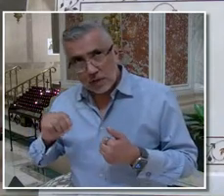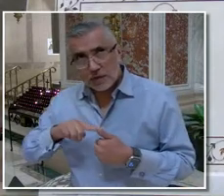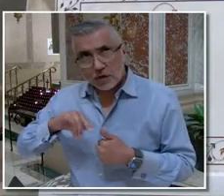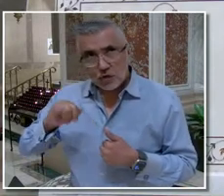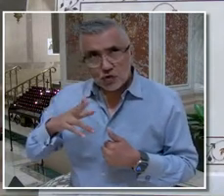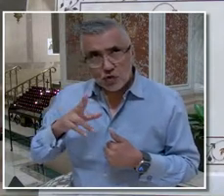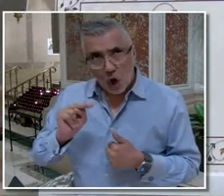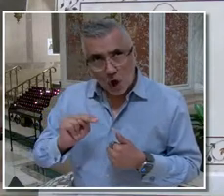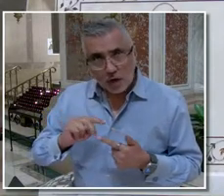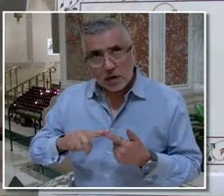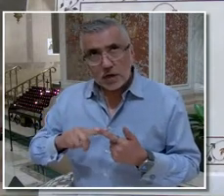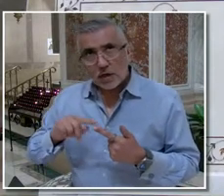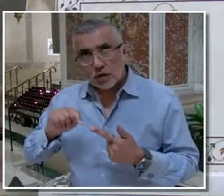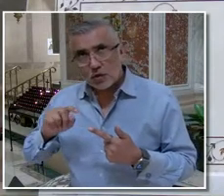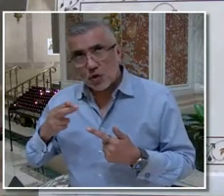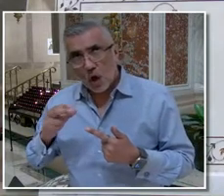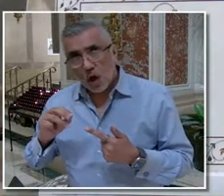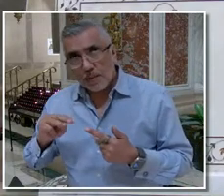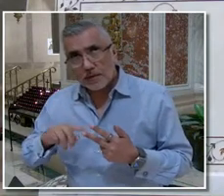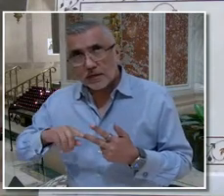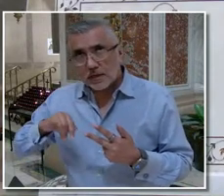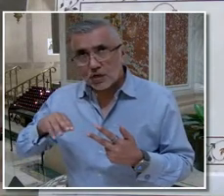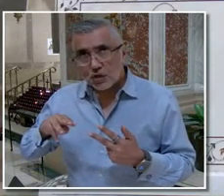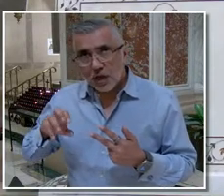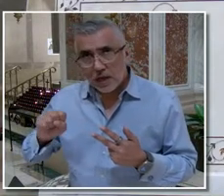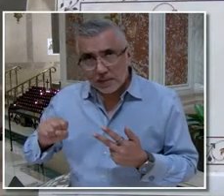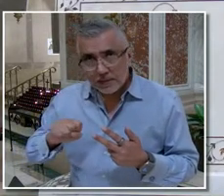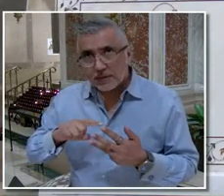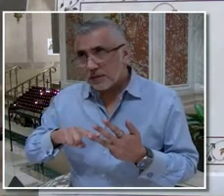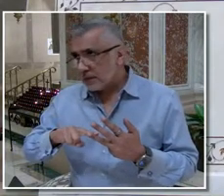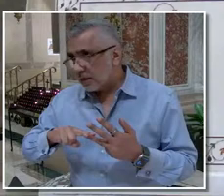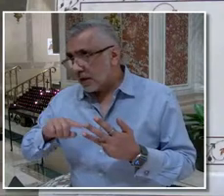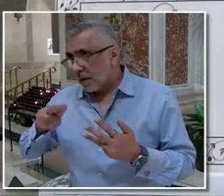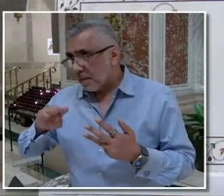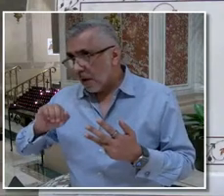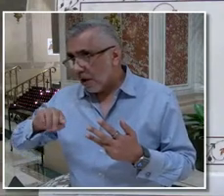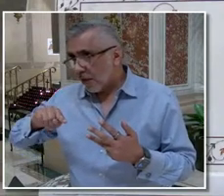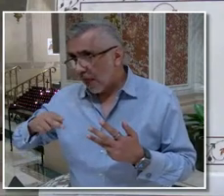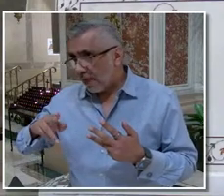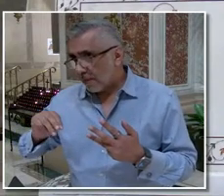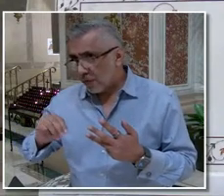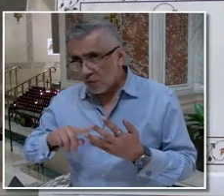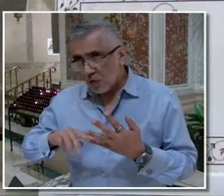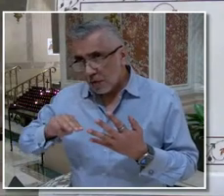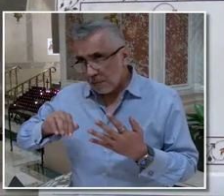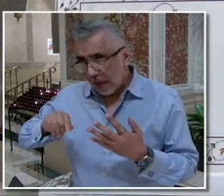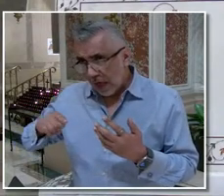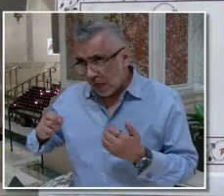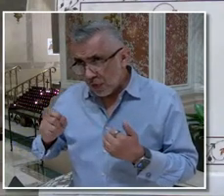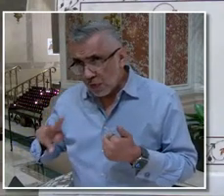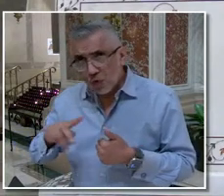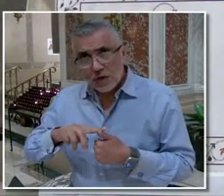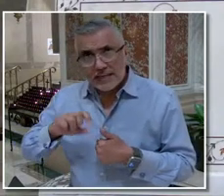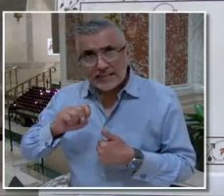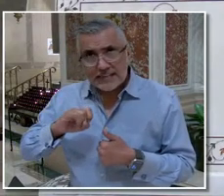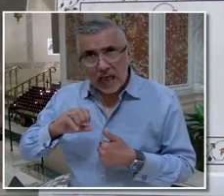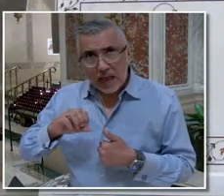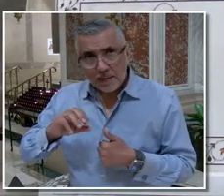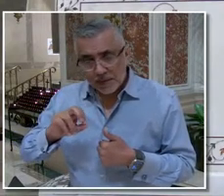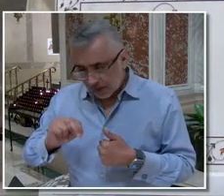John, Thomas, James, Philip, Bartholomew, Matthew, Simon and